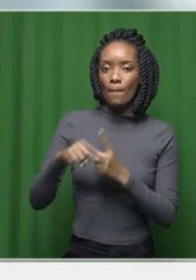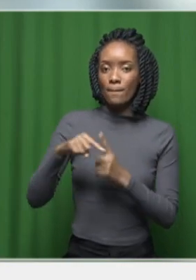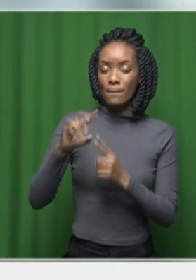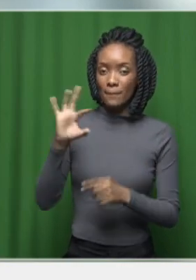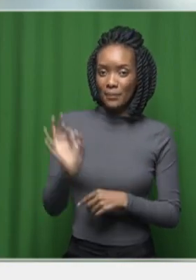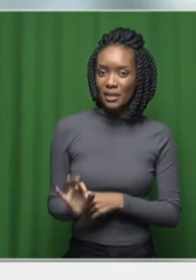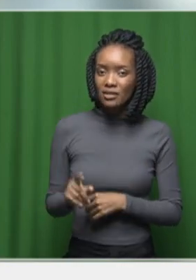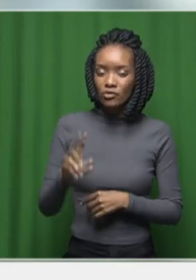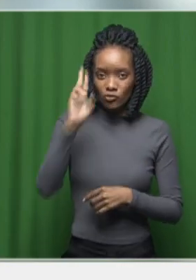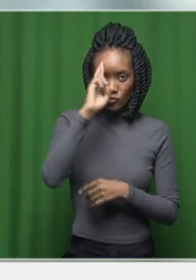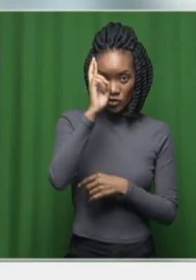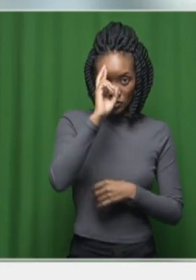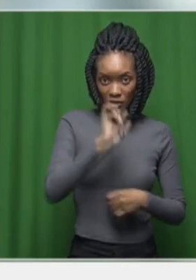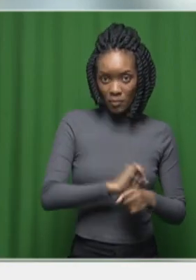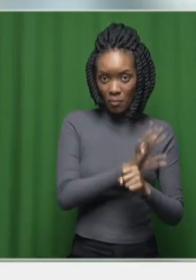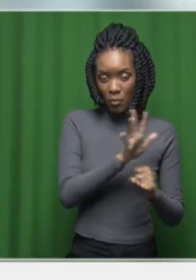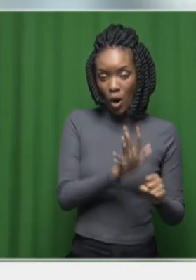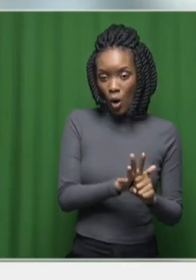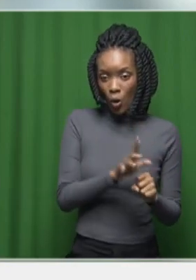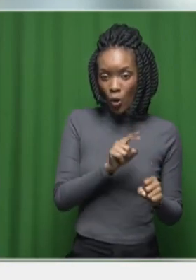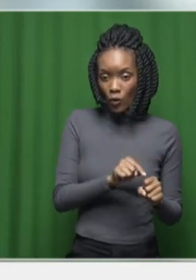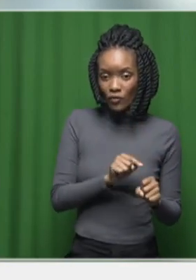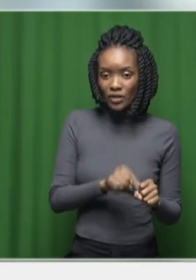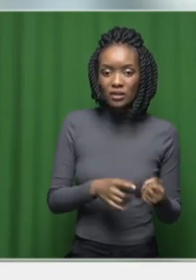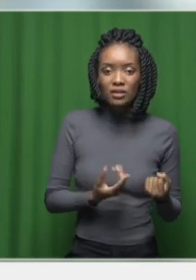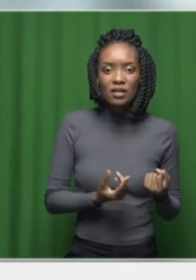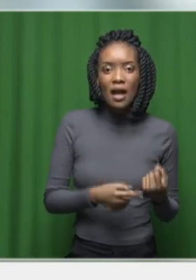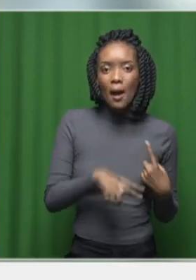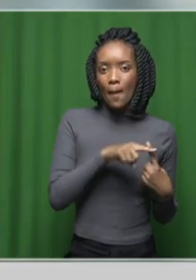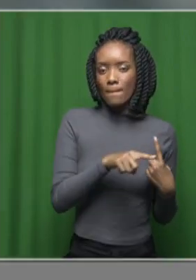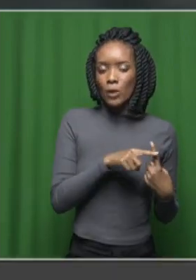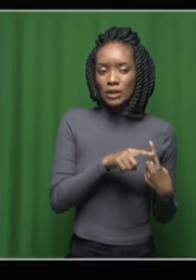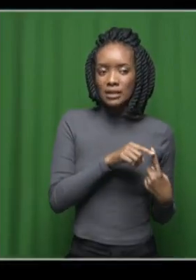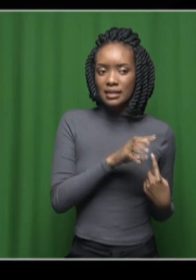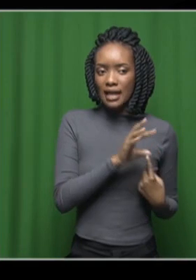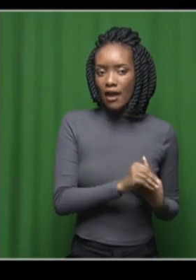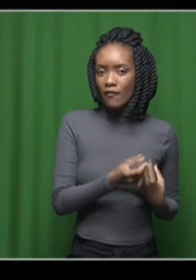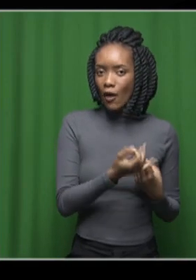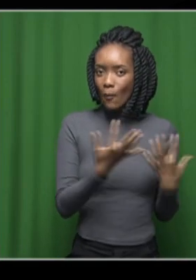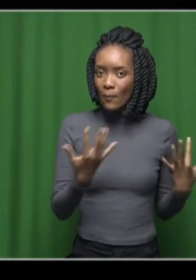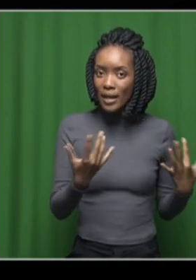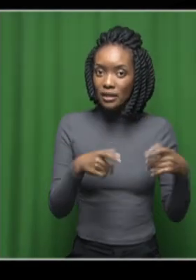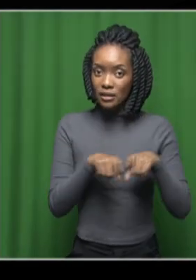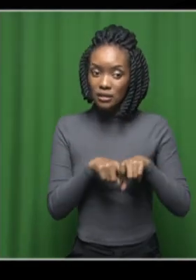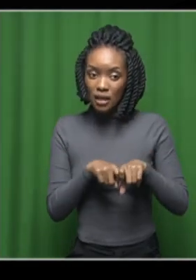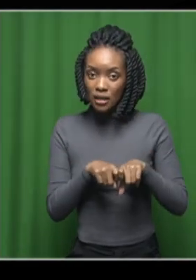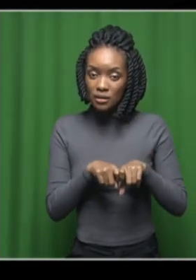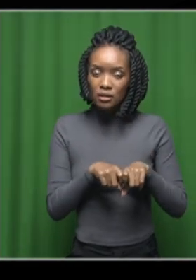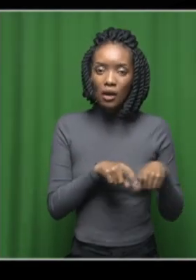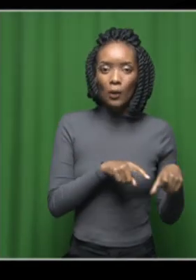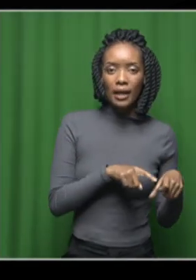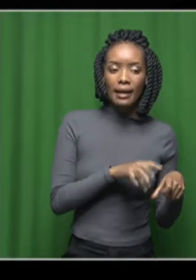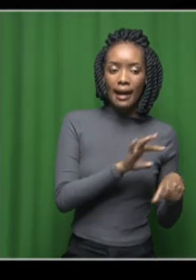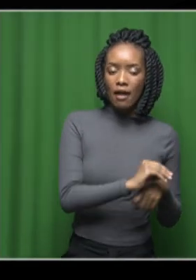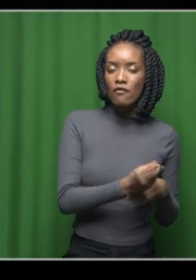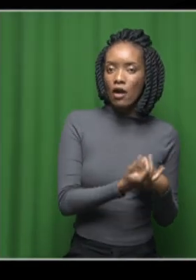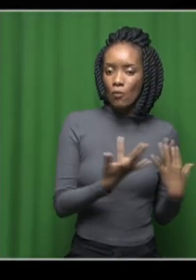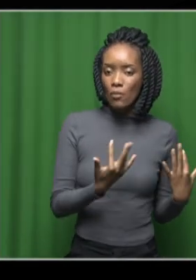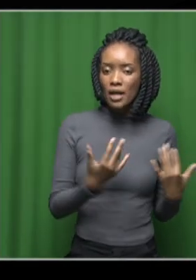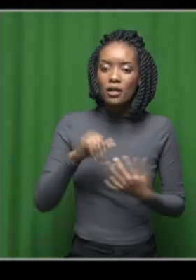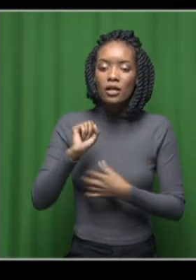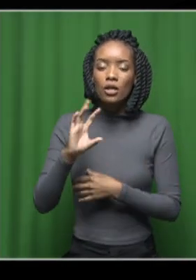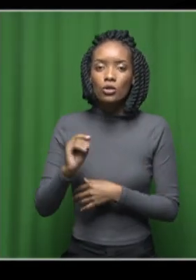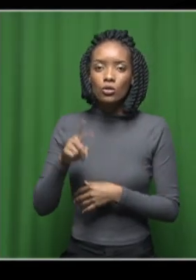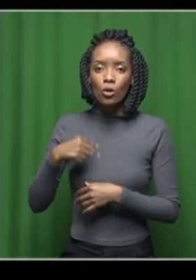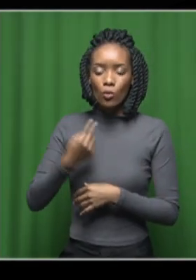from COVID, percent positivity is the number of positives out of the total number of tests that have been done. And so we will be able to look at the number